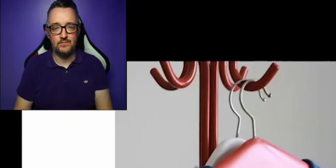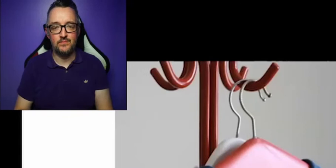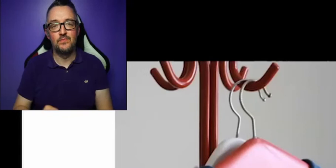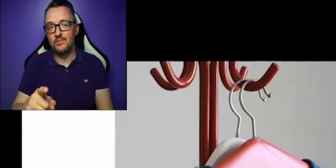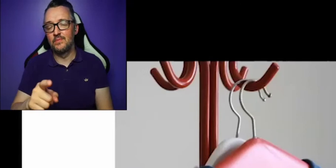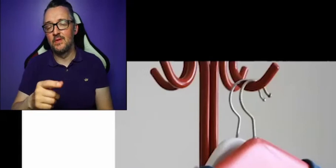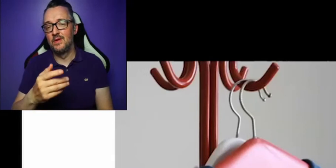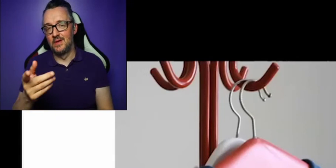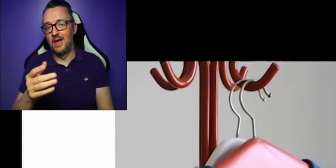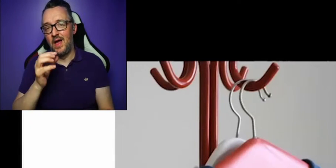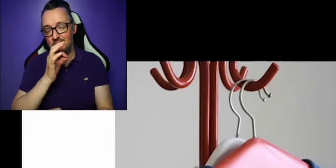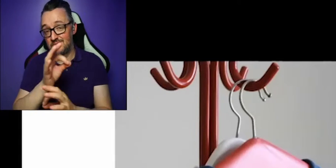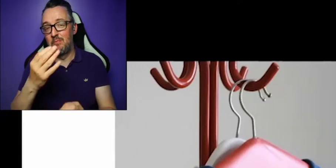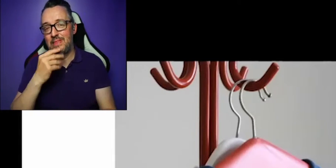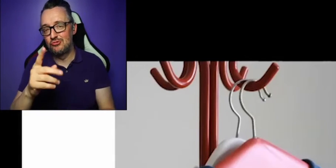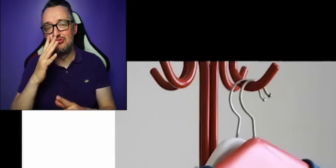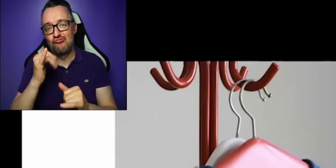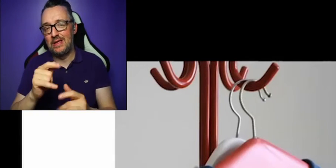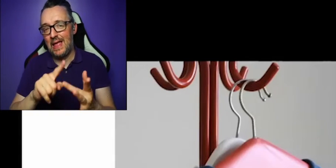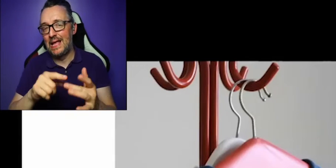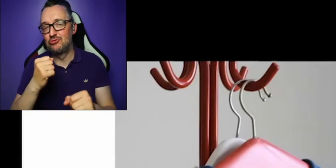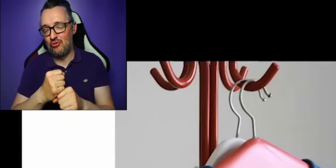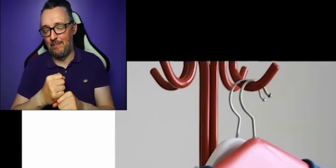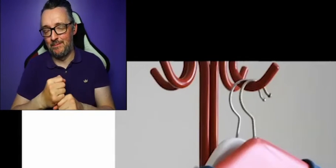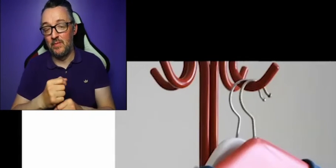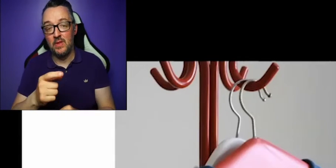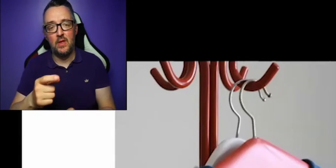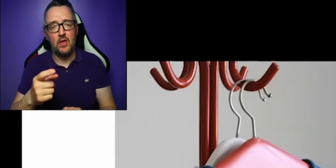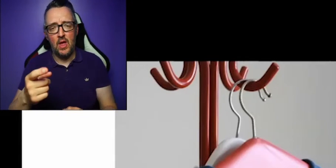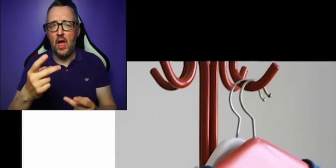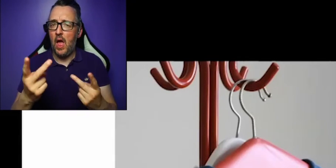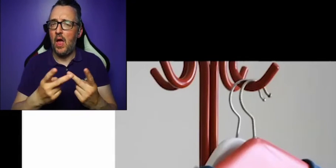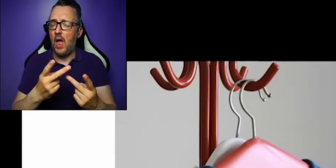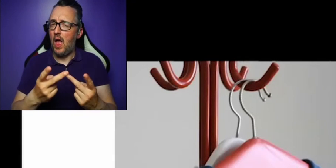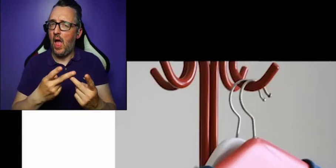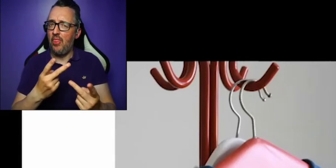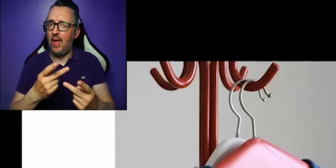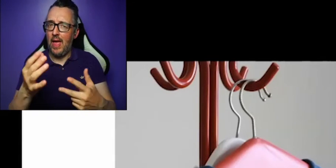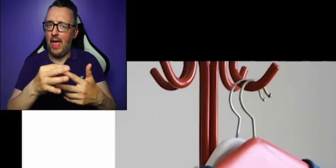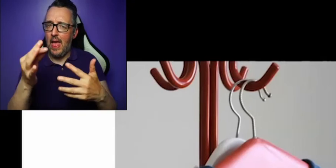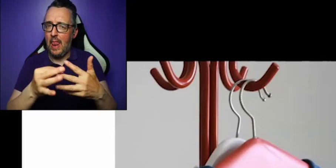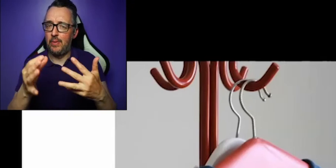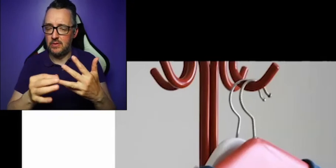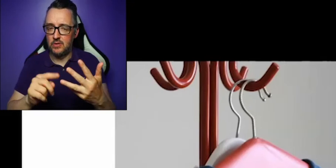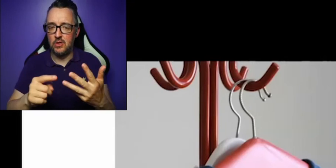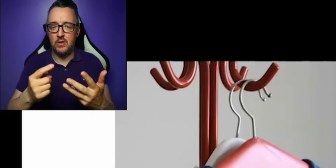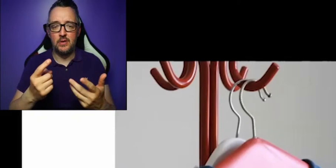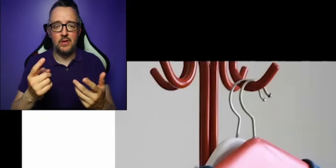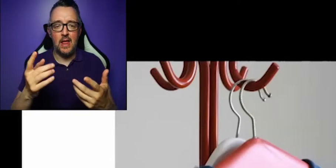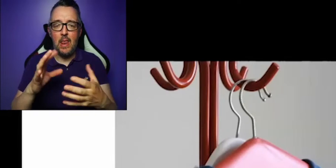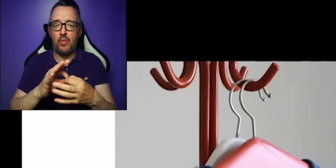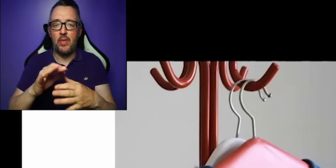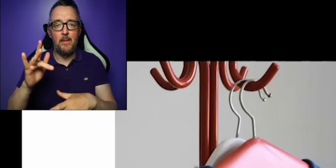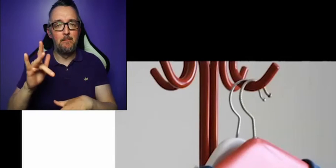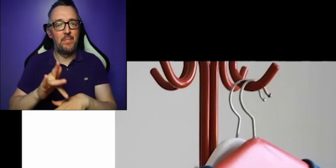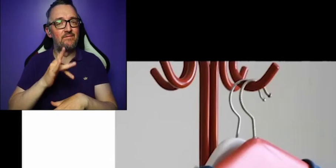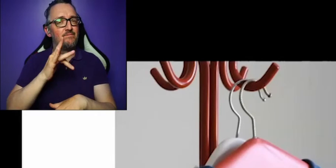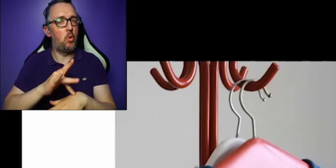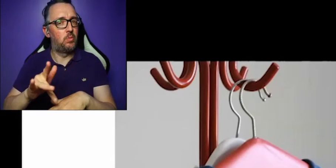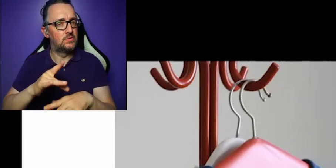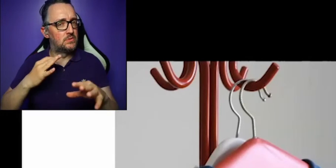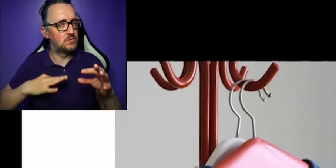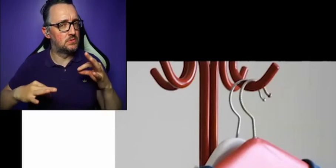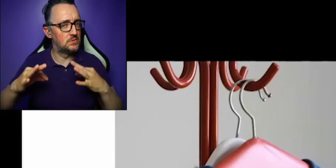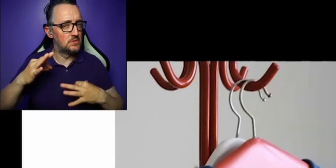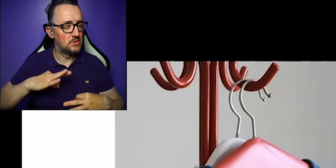check those out on your Instagram. And then another element that you've been looking at is kind of a performative side, which you said has been coming